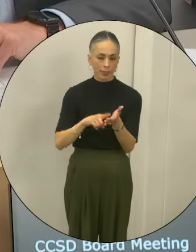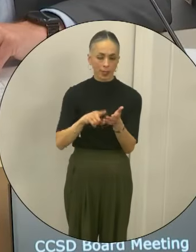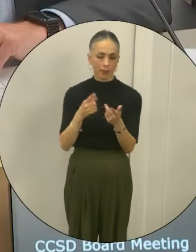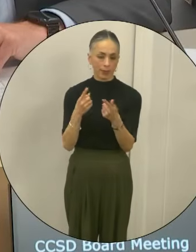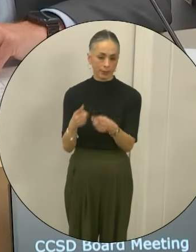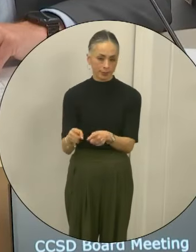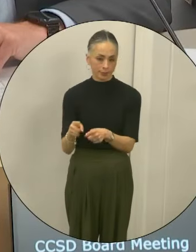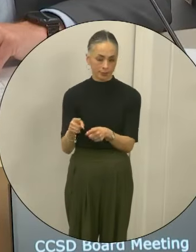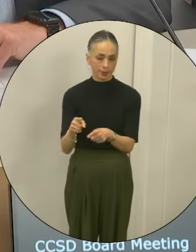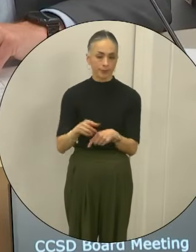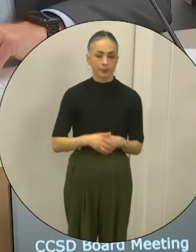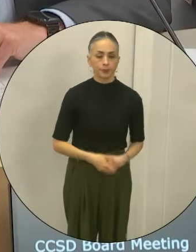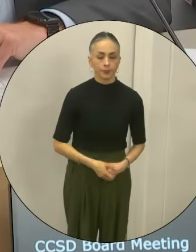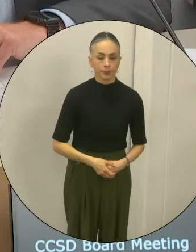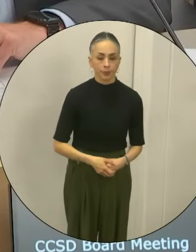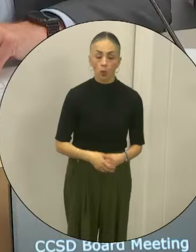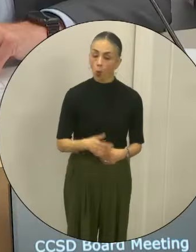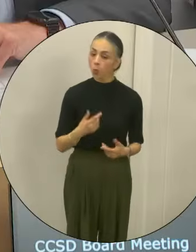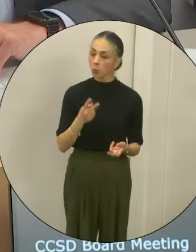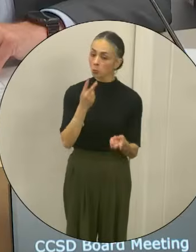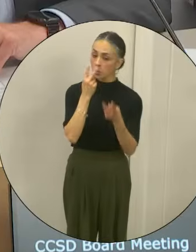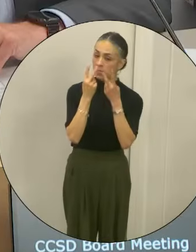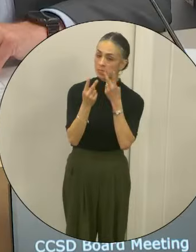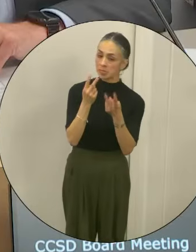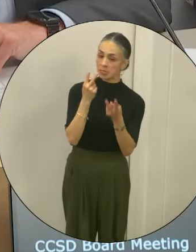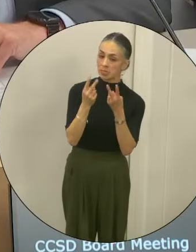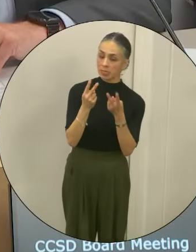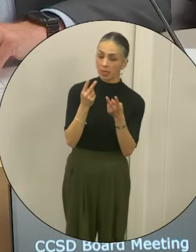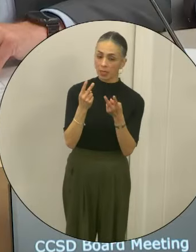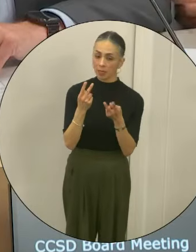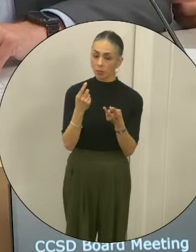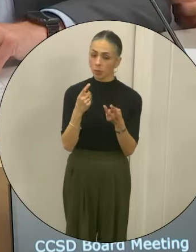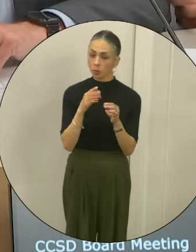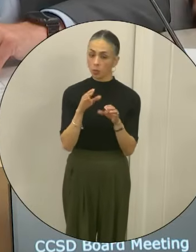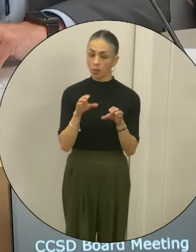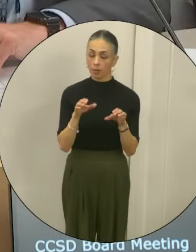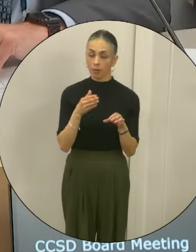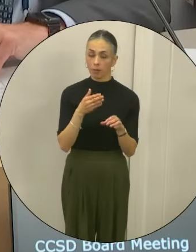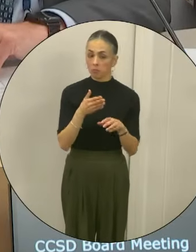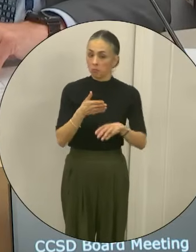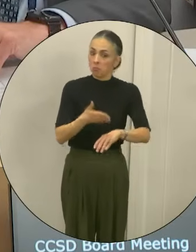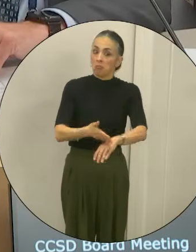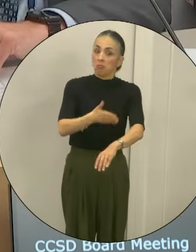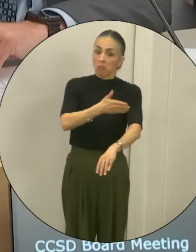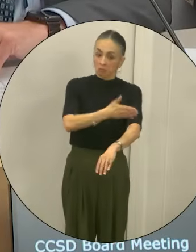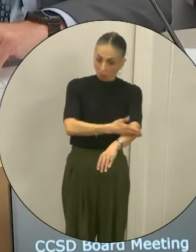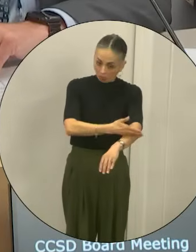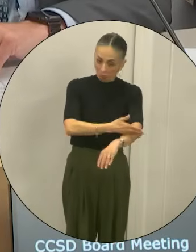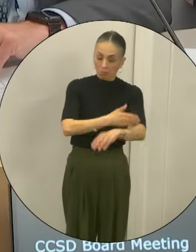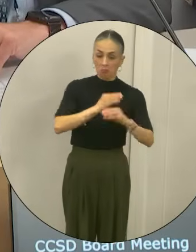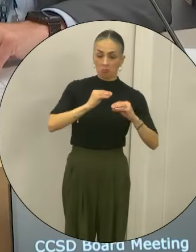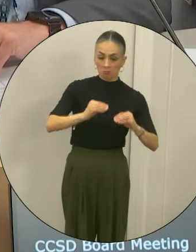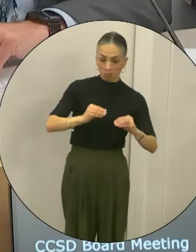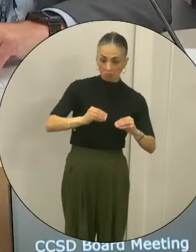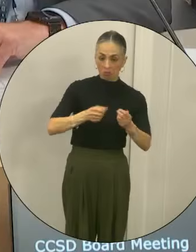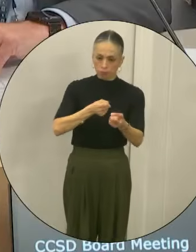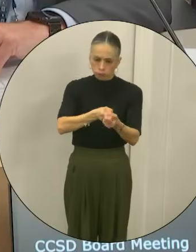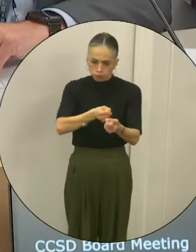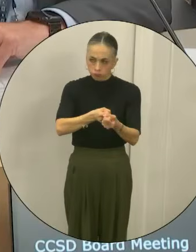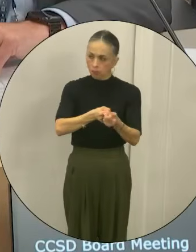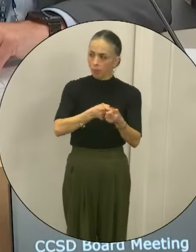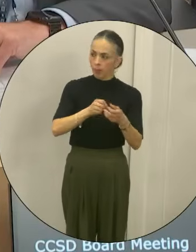incidents. So we are seeing that we're doing a better job with teaching and reinforcing the behaviors we expect on